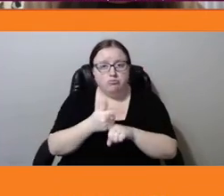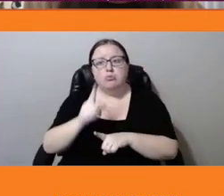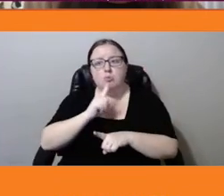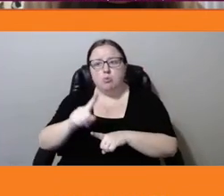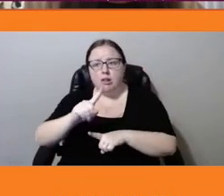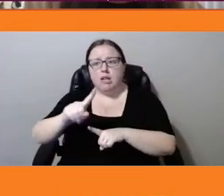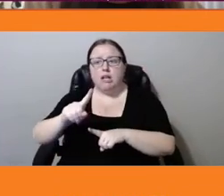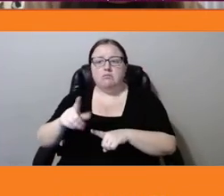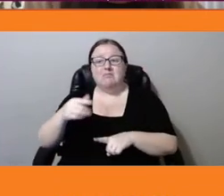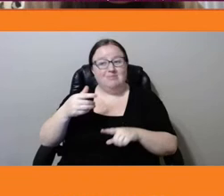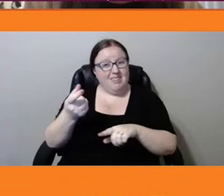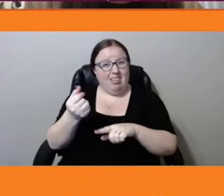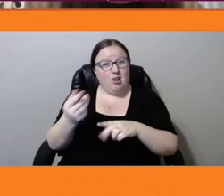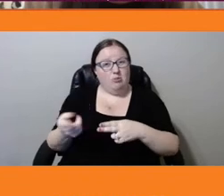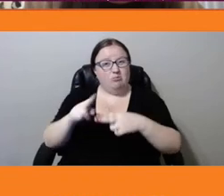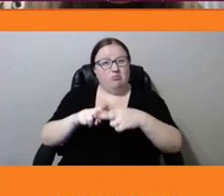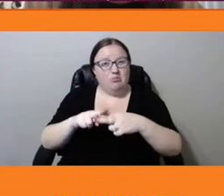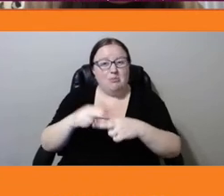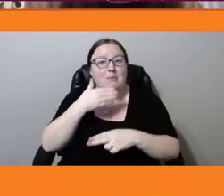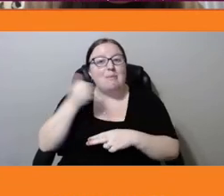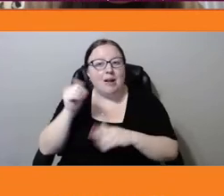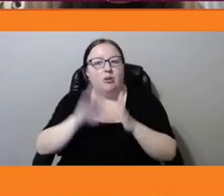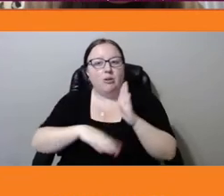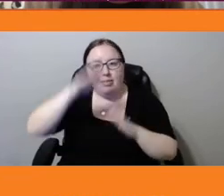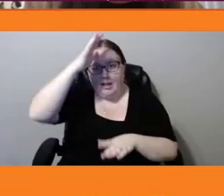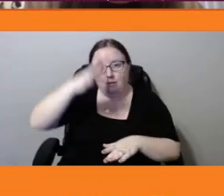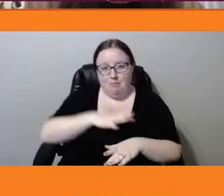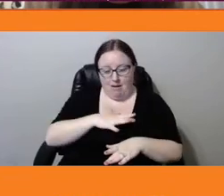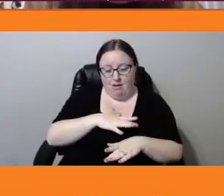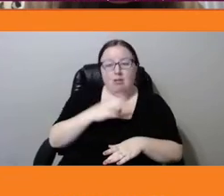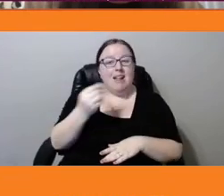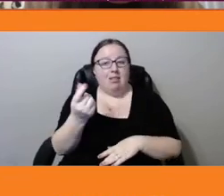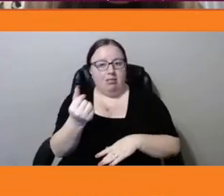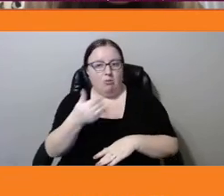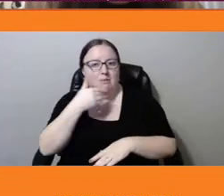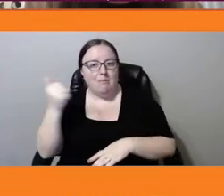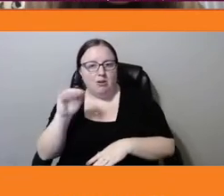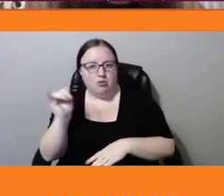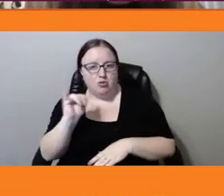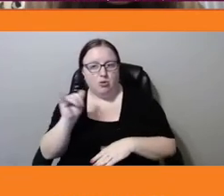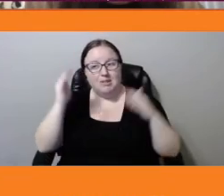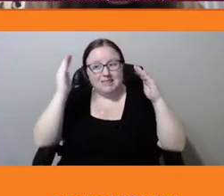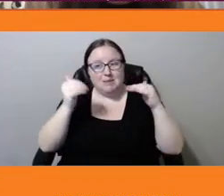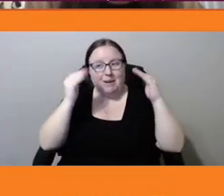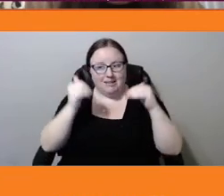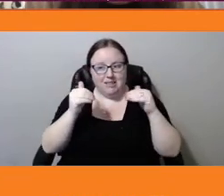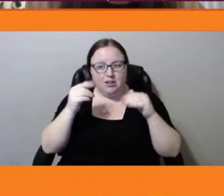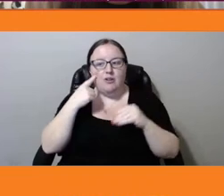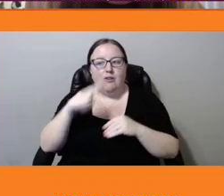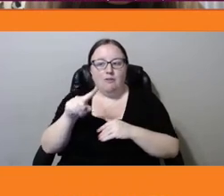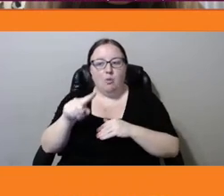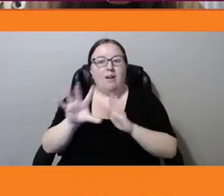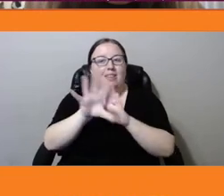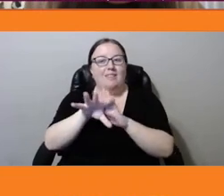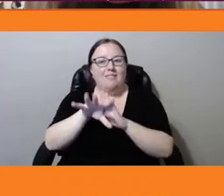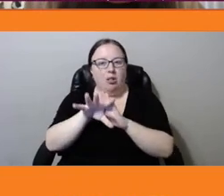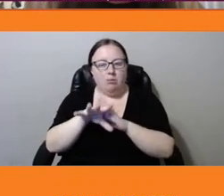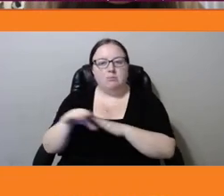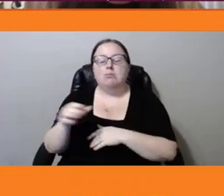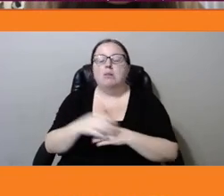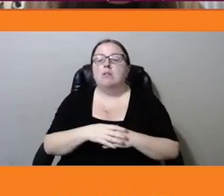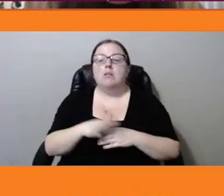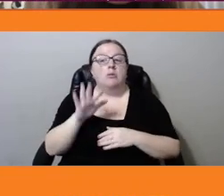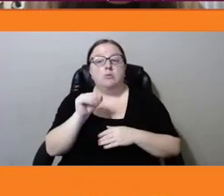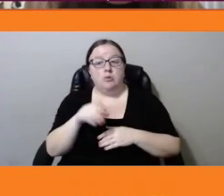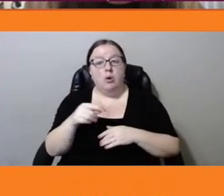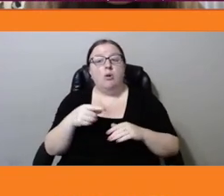that perform slightly better than their male counterparts and perform slightly better than what is expected of them in the industry. When we turn